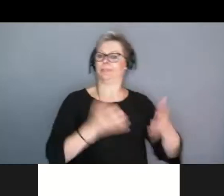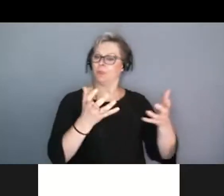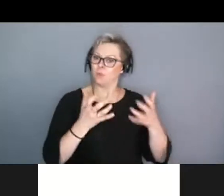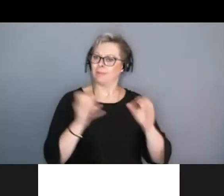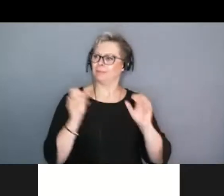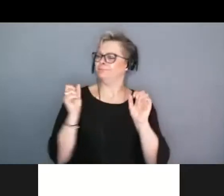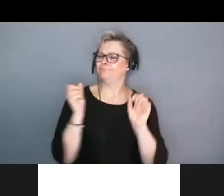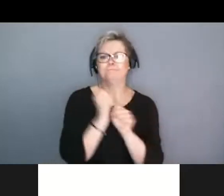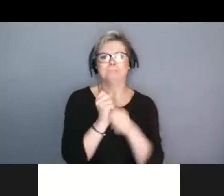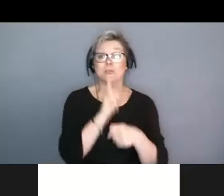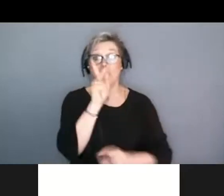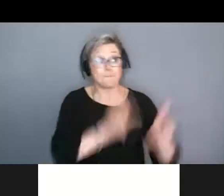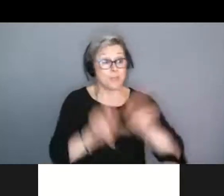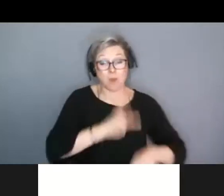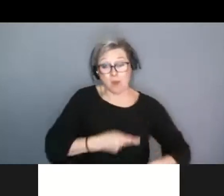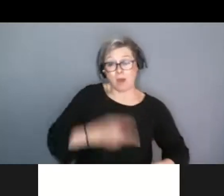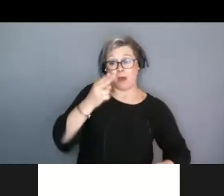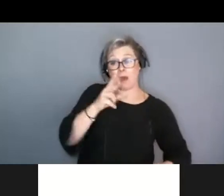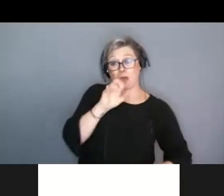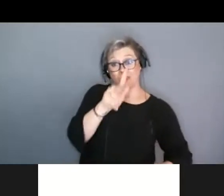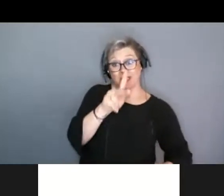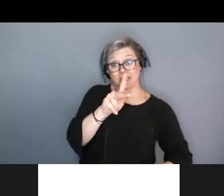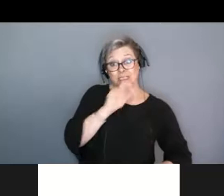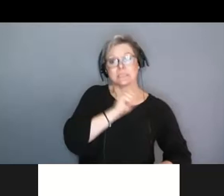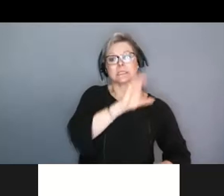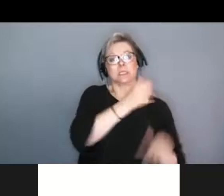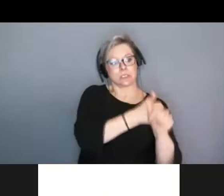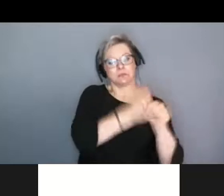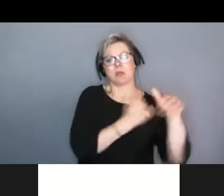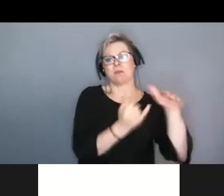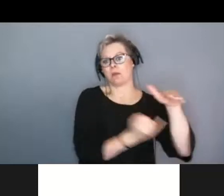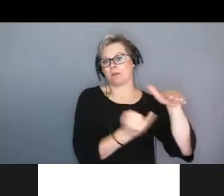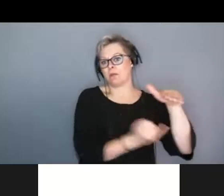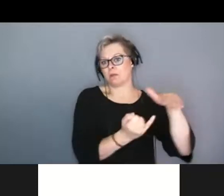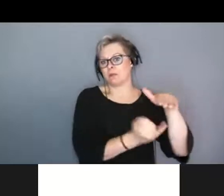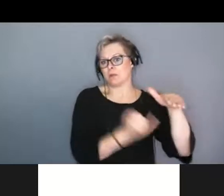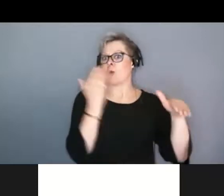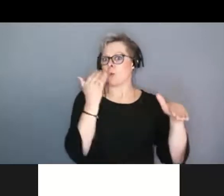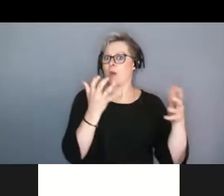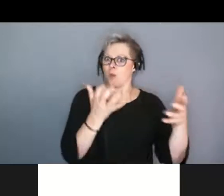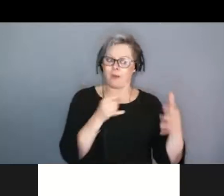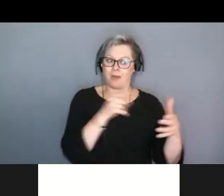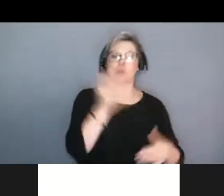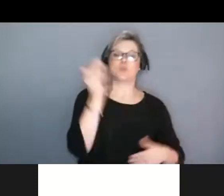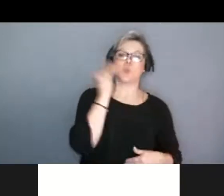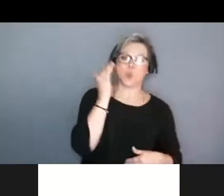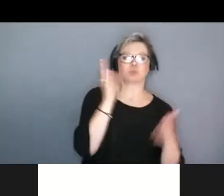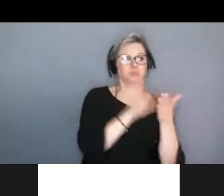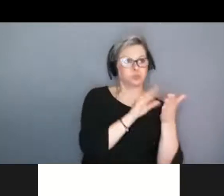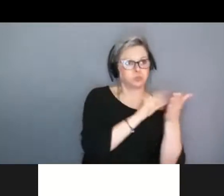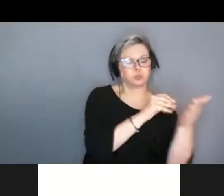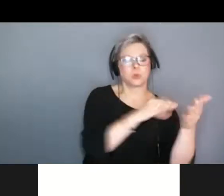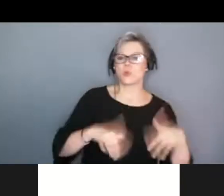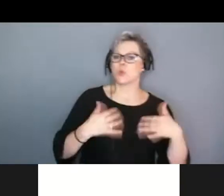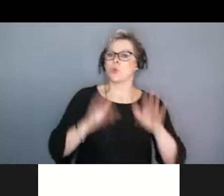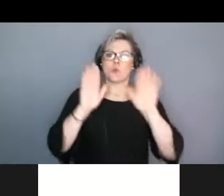are most at risk are seniors who are most isolated. So we're really excited about this new phenomenon of the Senior Centers